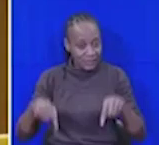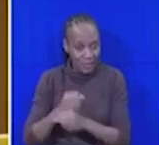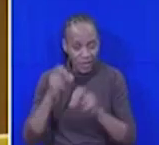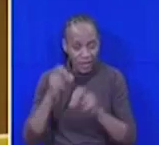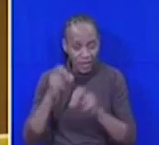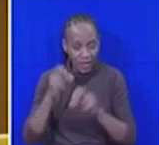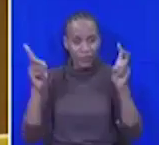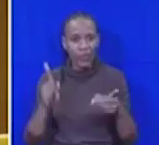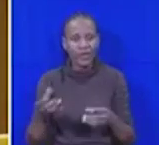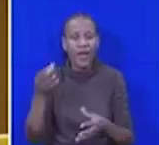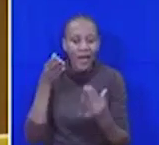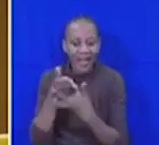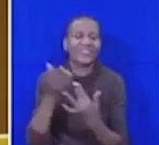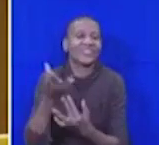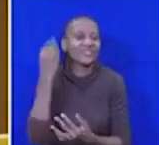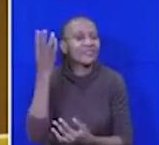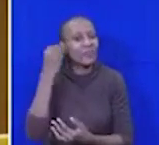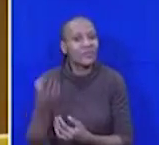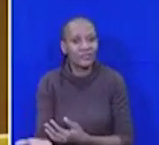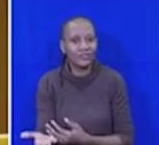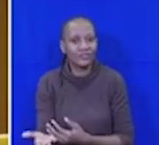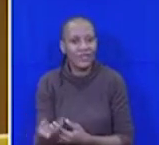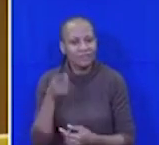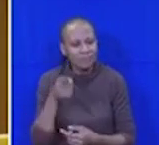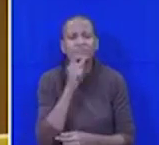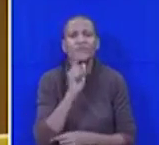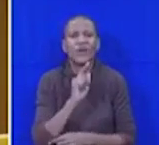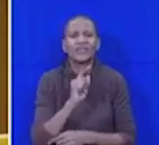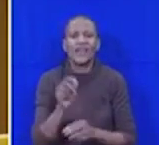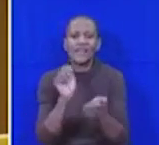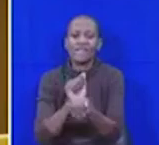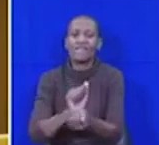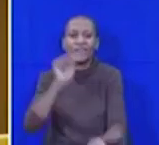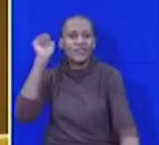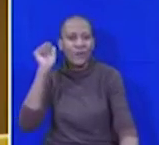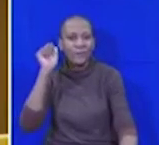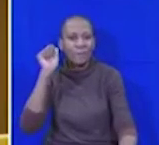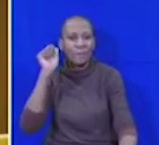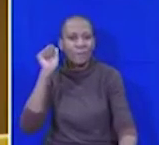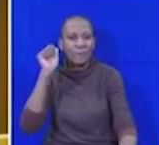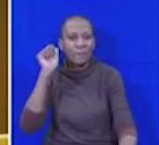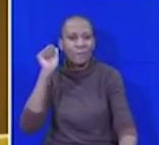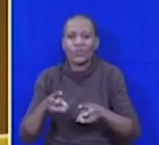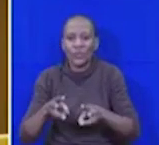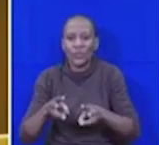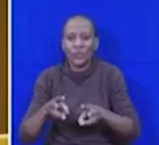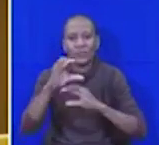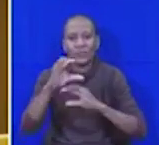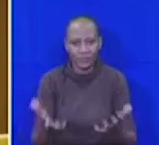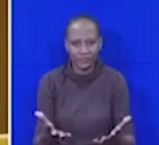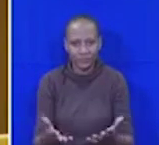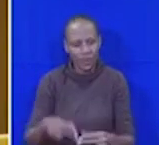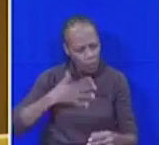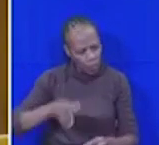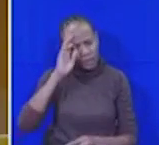and fundamental freedoms. This is nothing else but the freedom of the media. We would like to pay tribute to journalists who have lost their lives